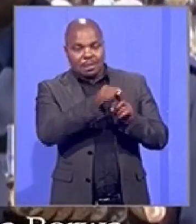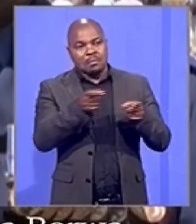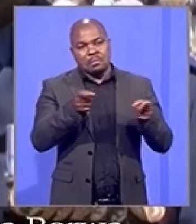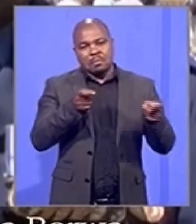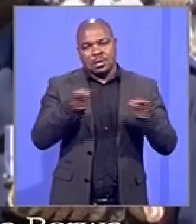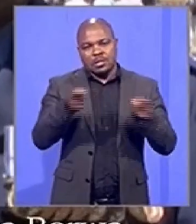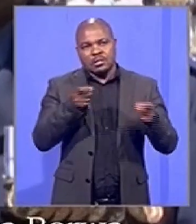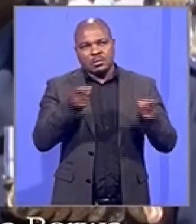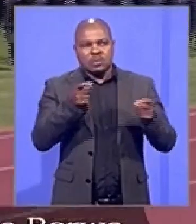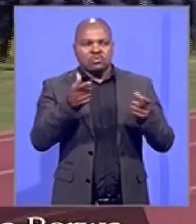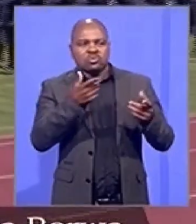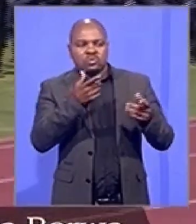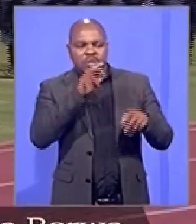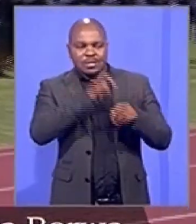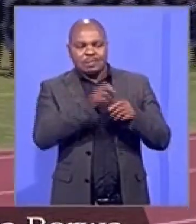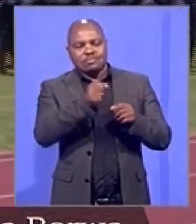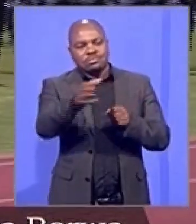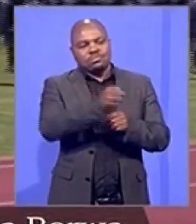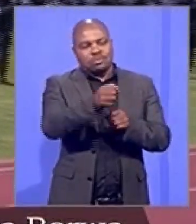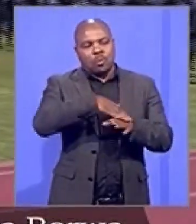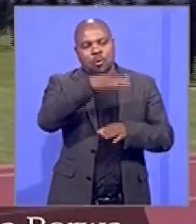management kind of deployment.